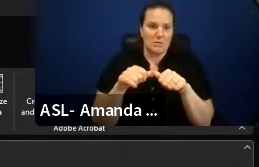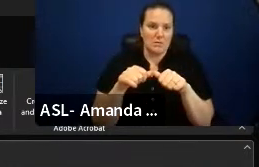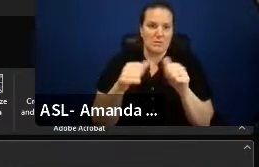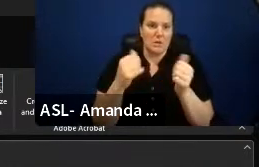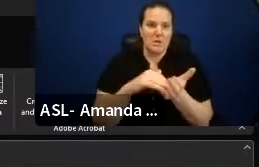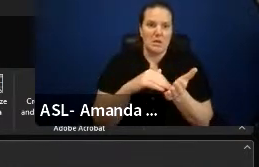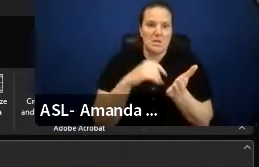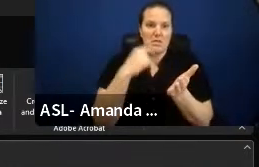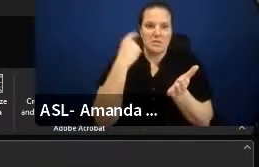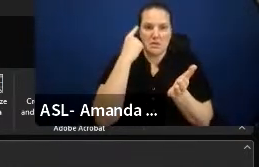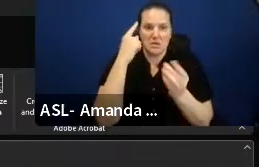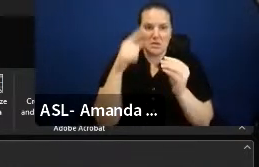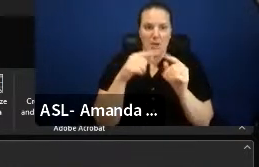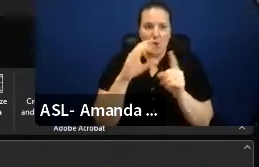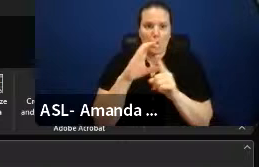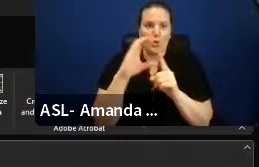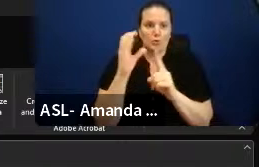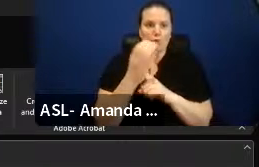cultural considerations.